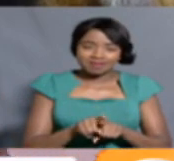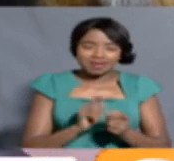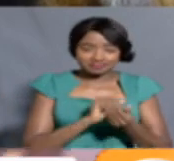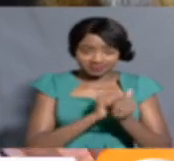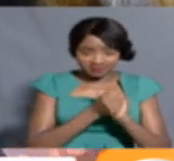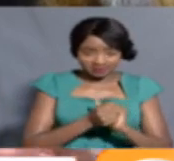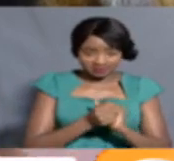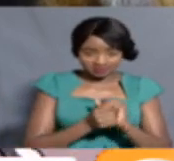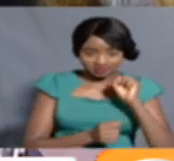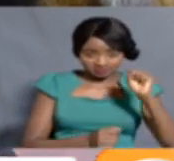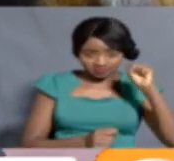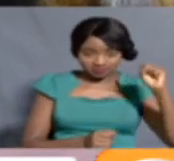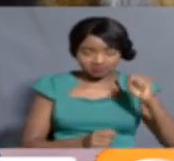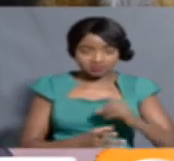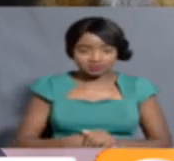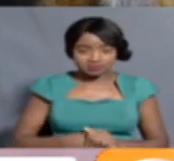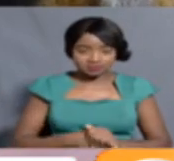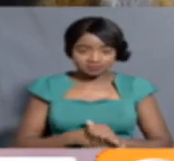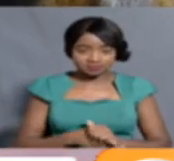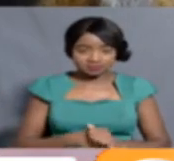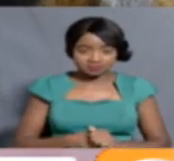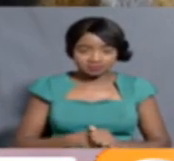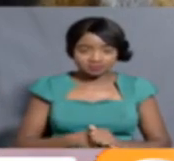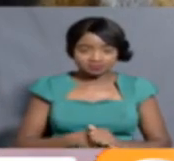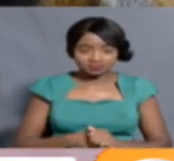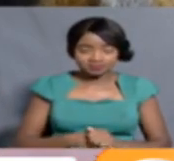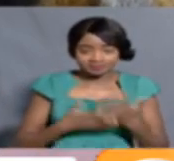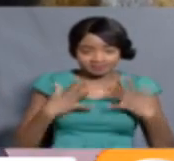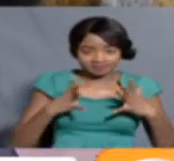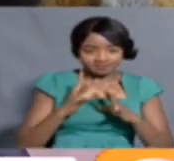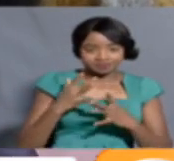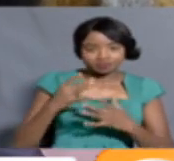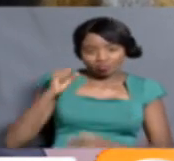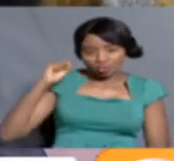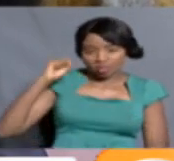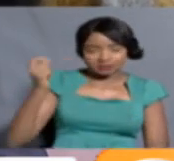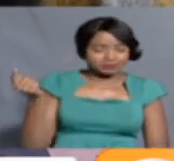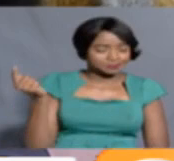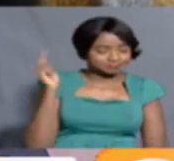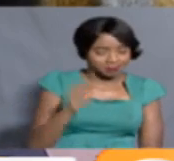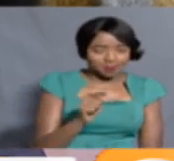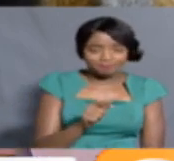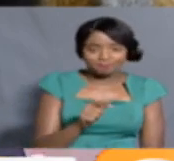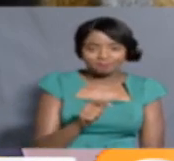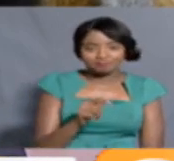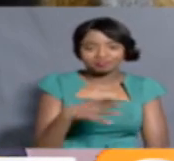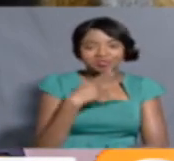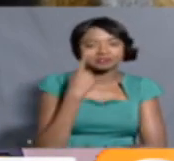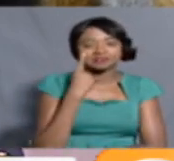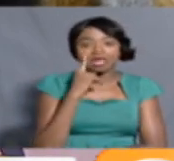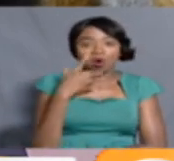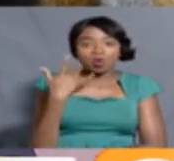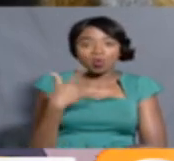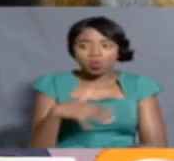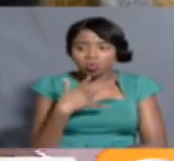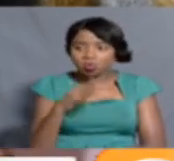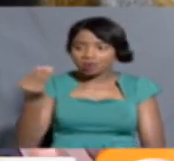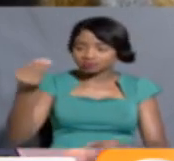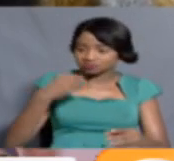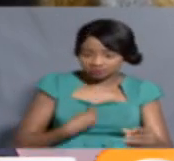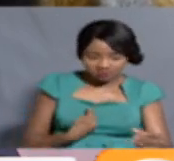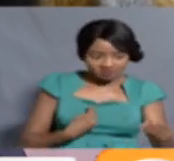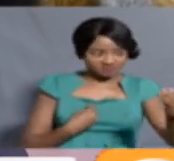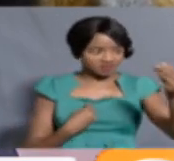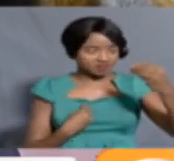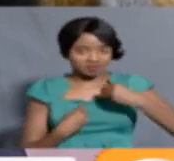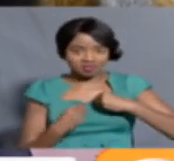call it molio, where now politicians turn up and look like Father Christmas come early, carry